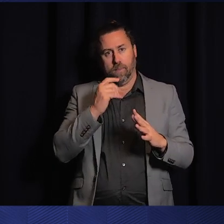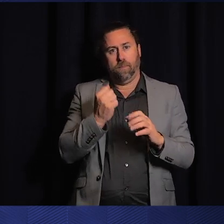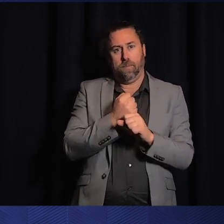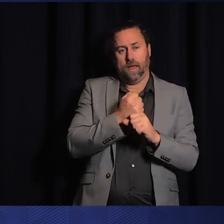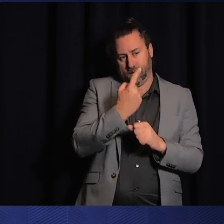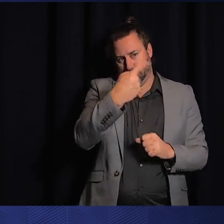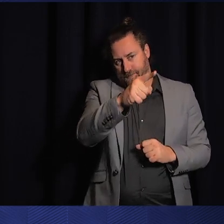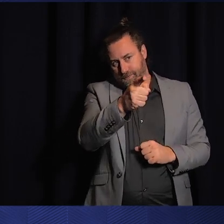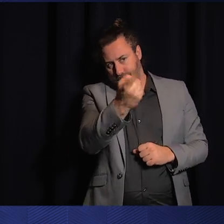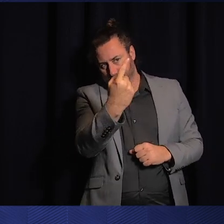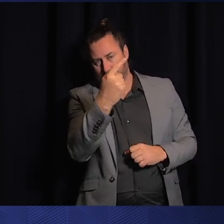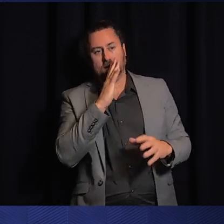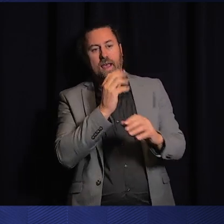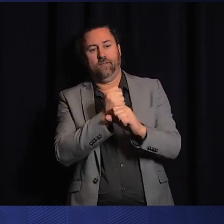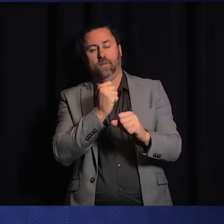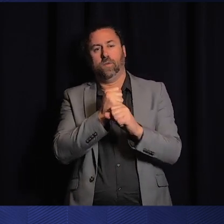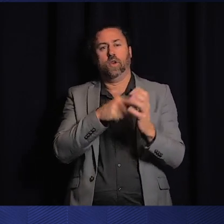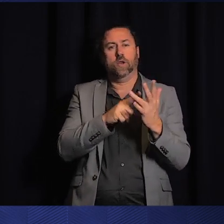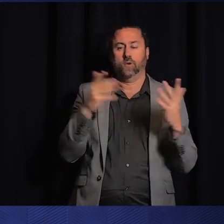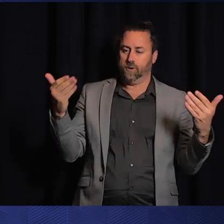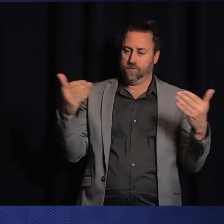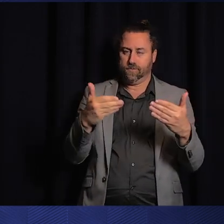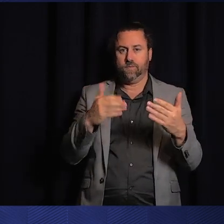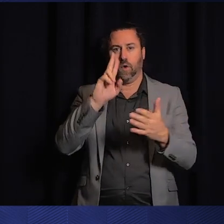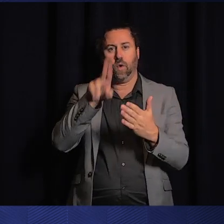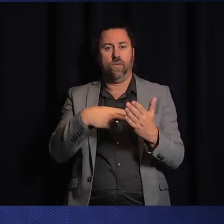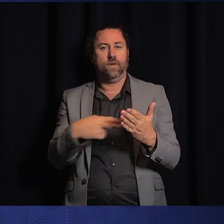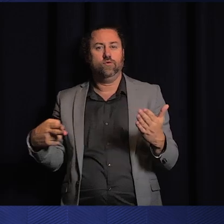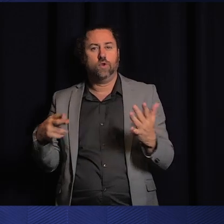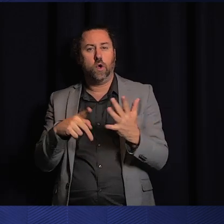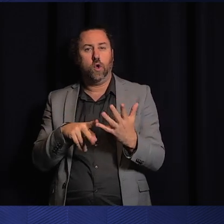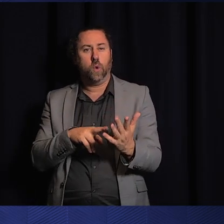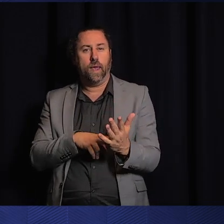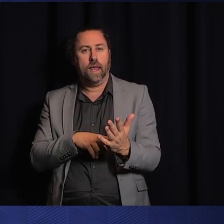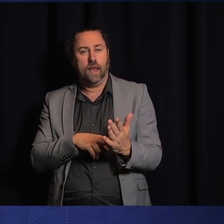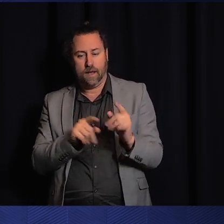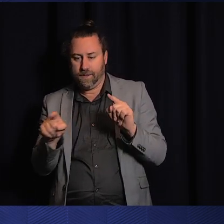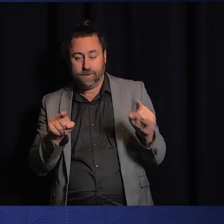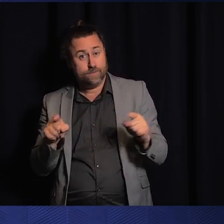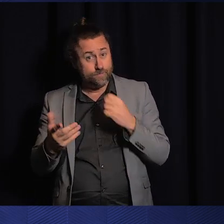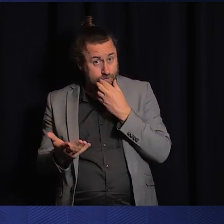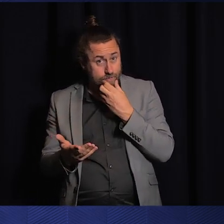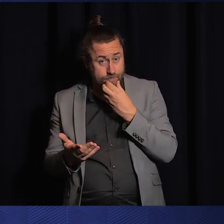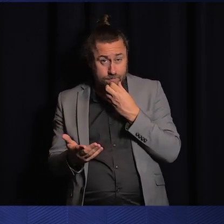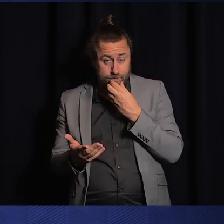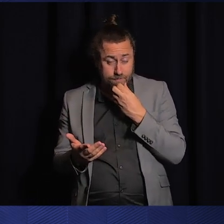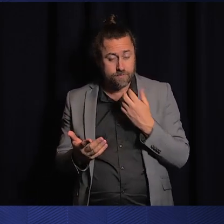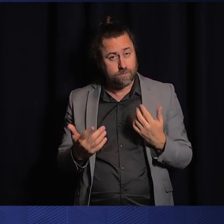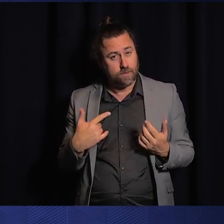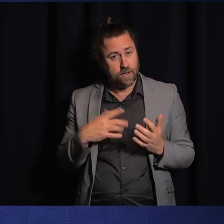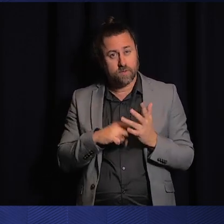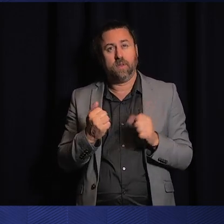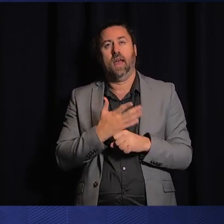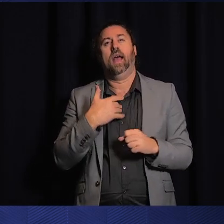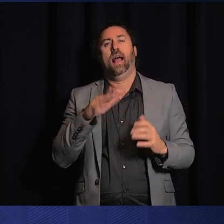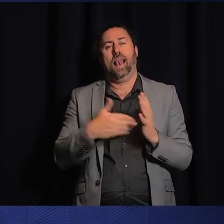or policies as a part of the national reporting, whether it's determined contributions? And my